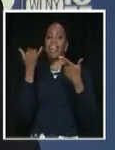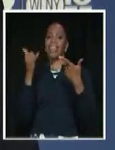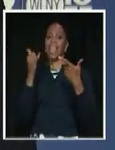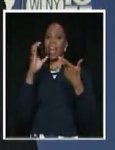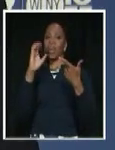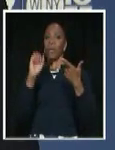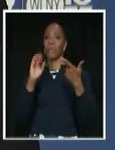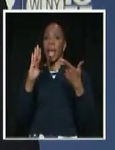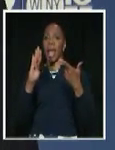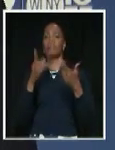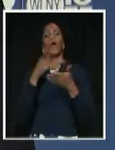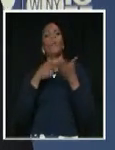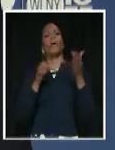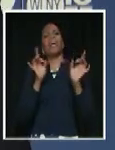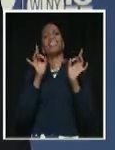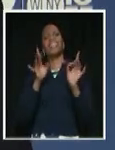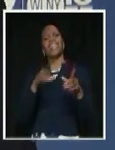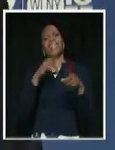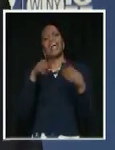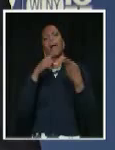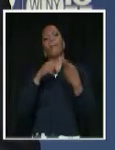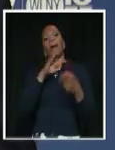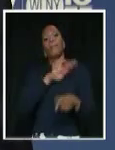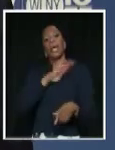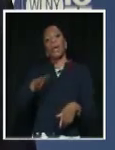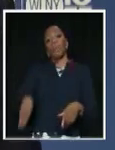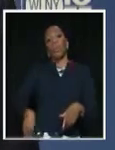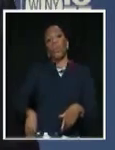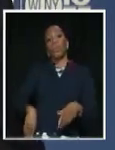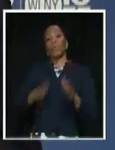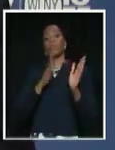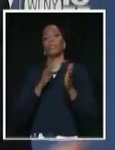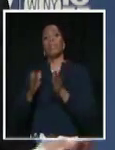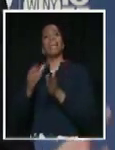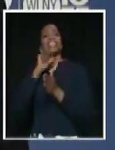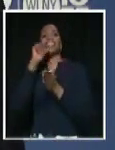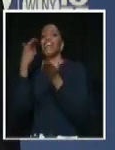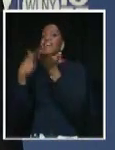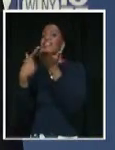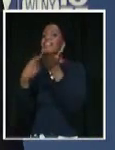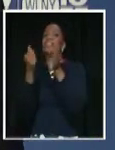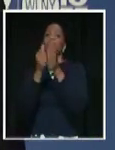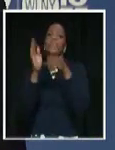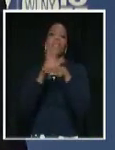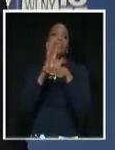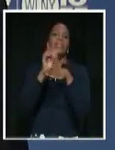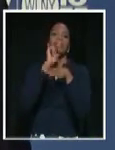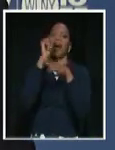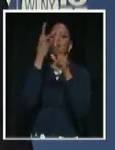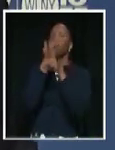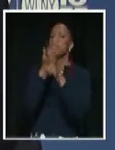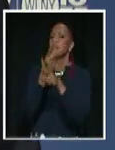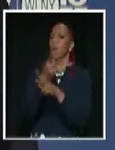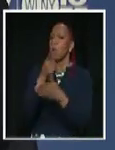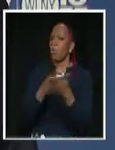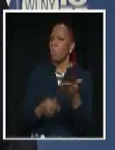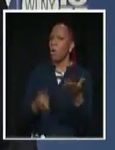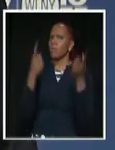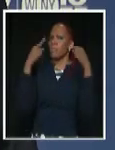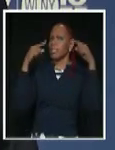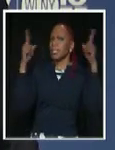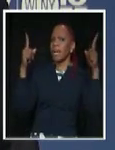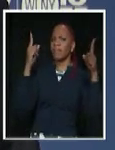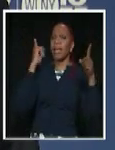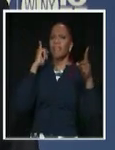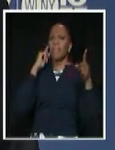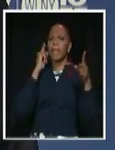didn't like about Mayor Bloomberg's plan is he didn't talk to the industry, he didn't try and figure out what would work. And in the end, I think the plan he's put together